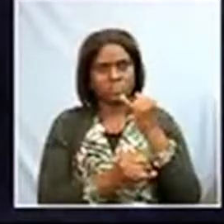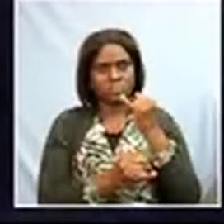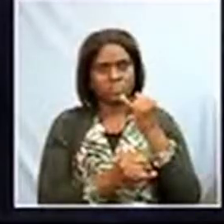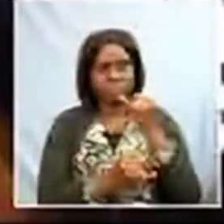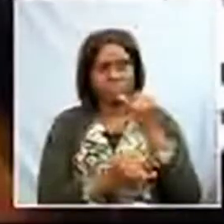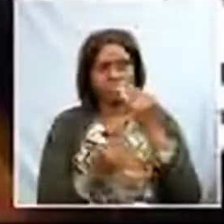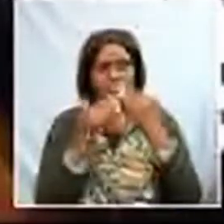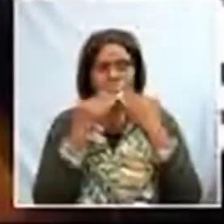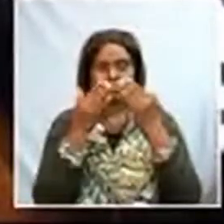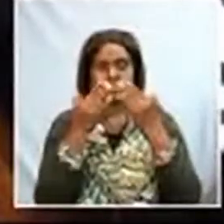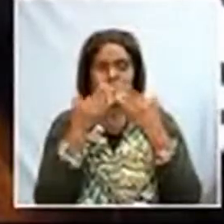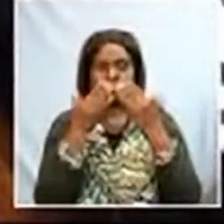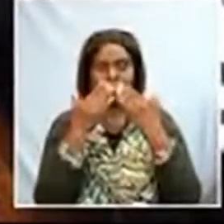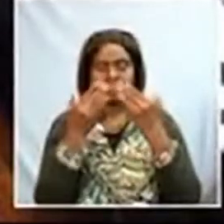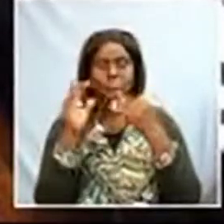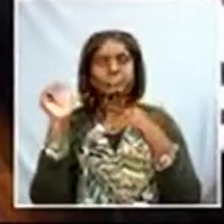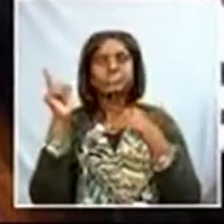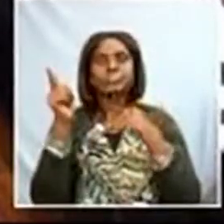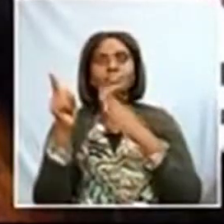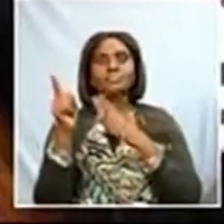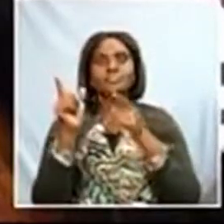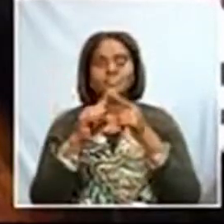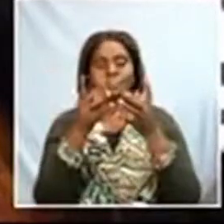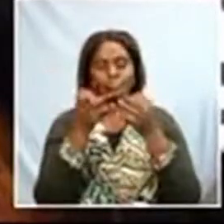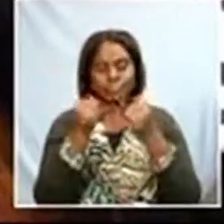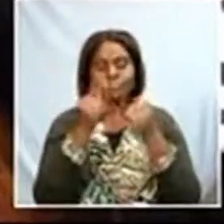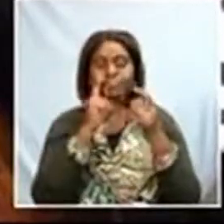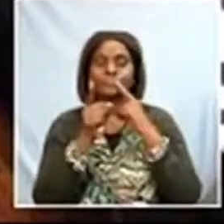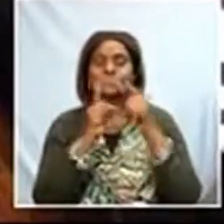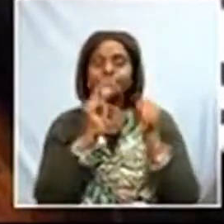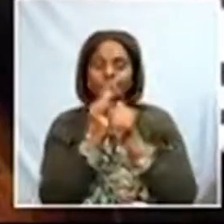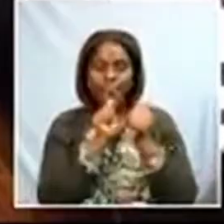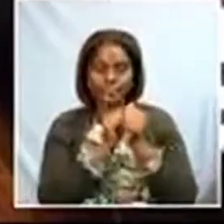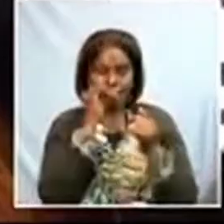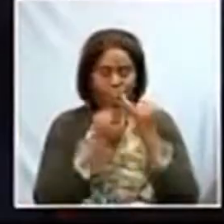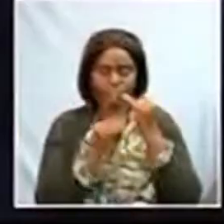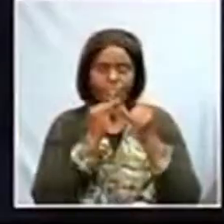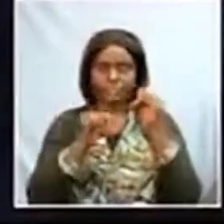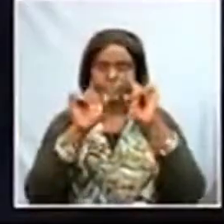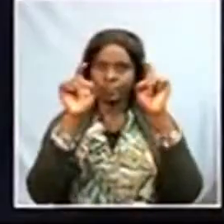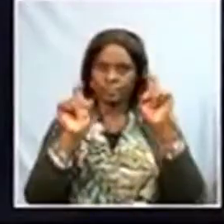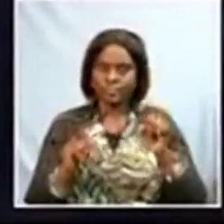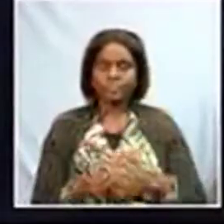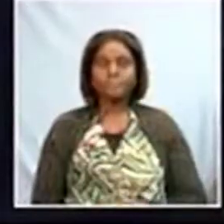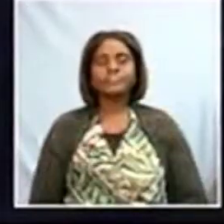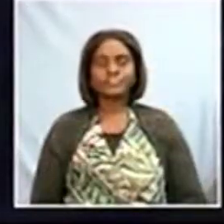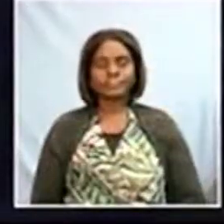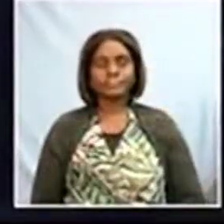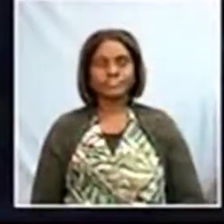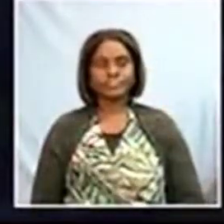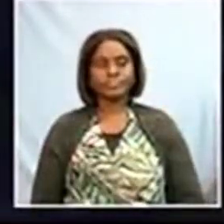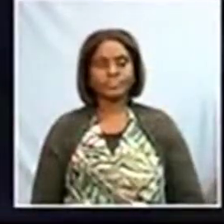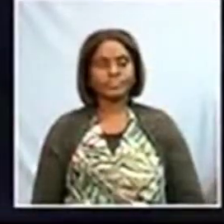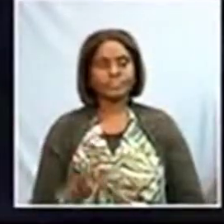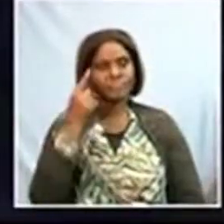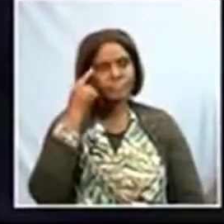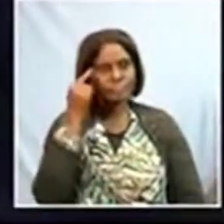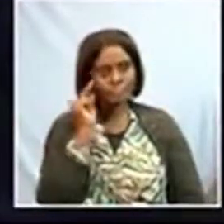We appreciate that lecture, but we want you to talk about the completion Okay. certificate here. Okay, for this particular